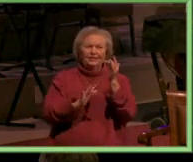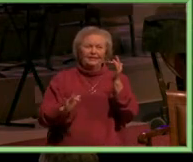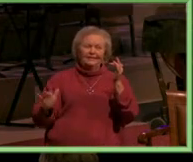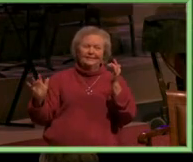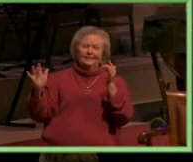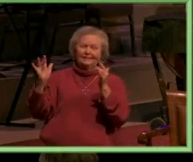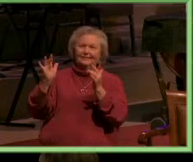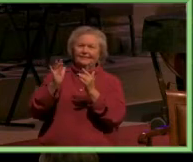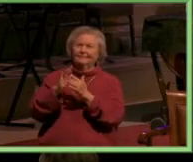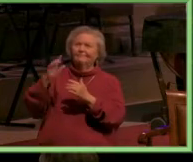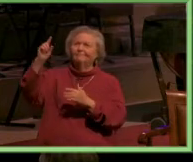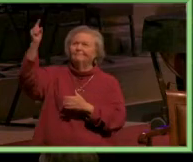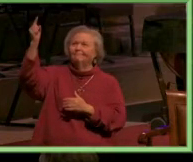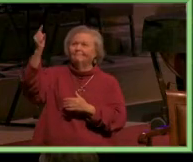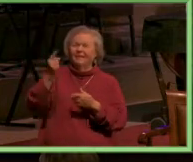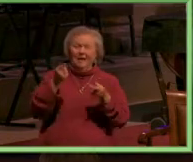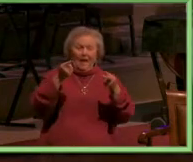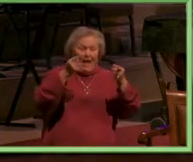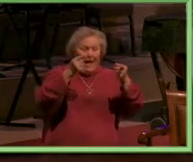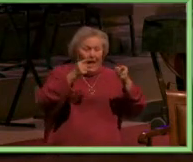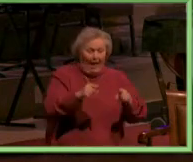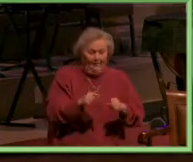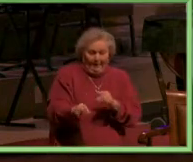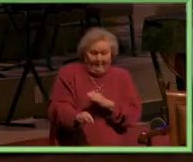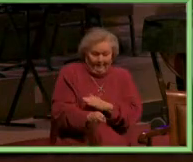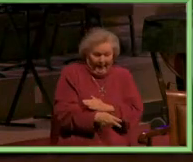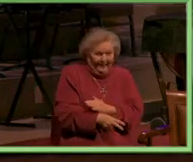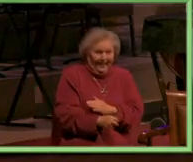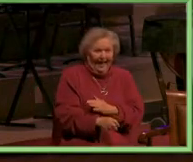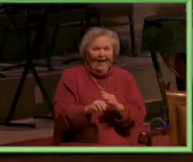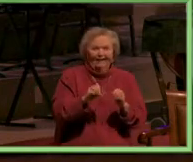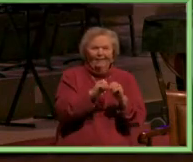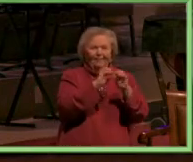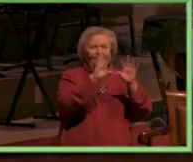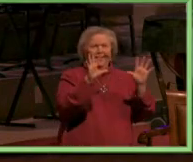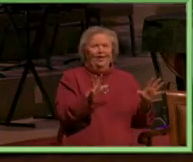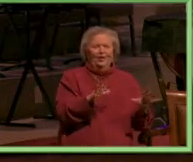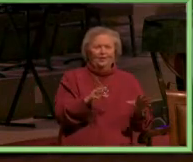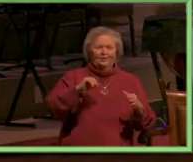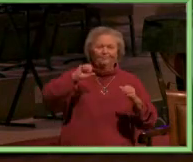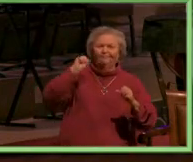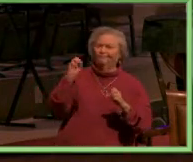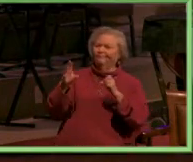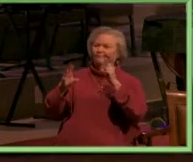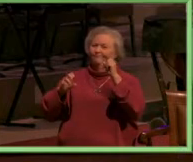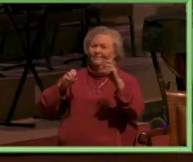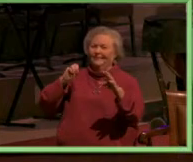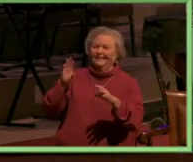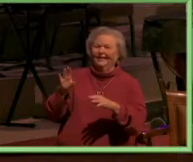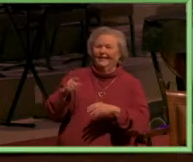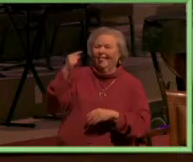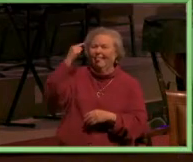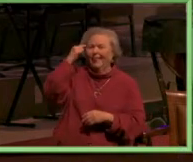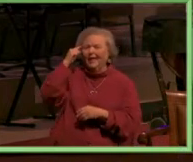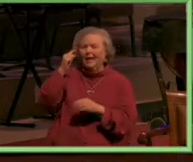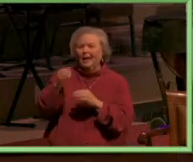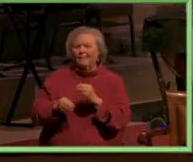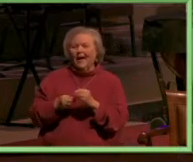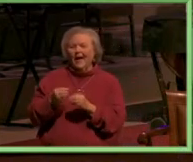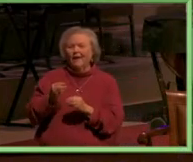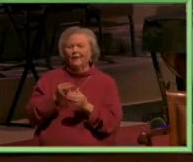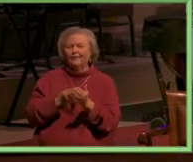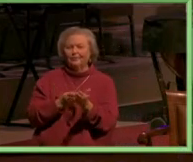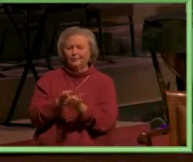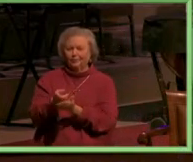Came upon that midnight clear. So as you sing about this song now, do you think about the truth